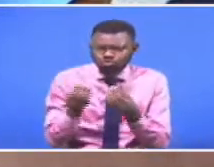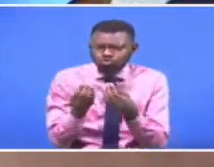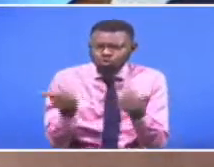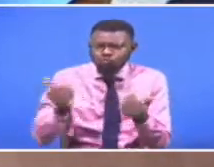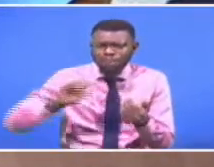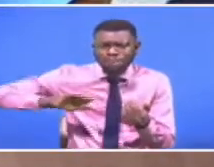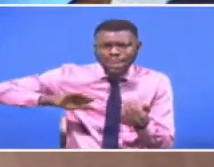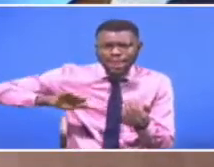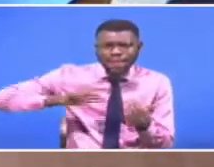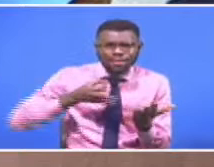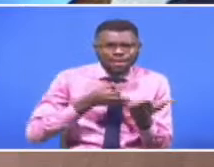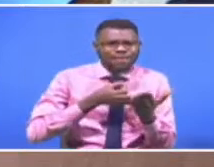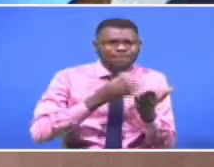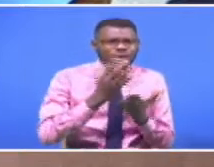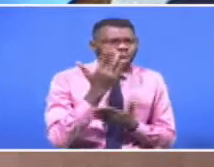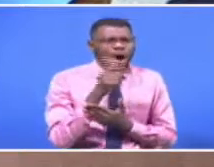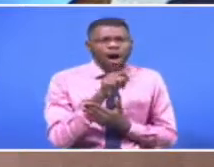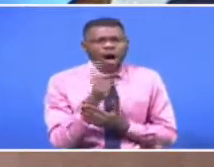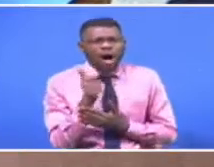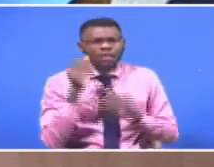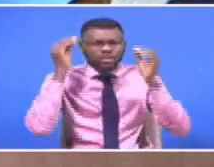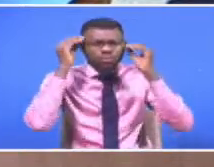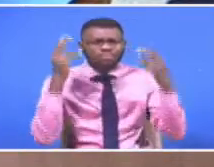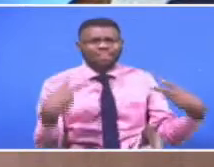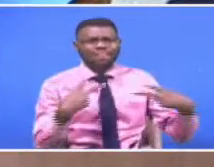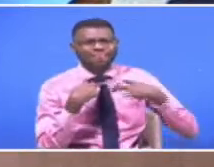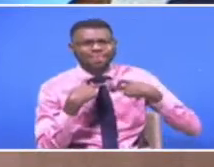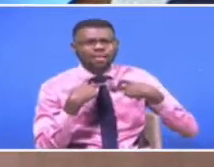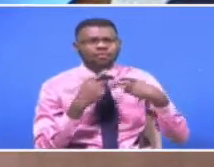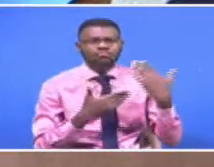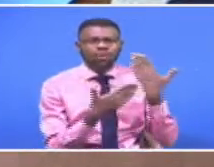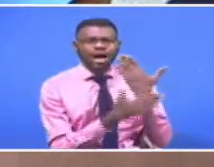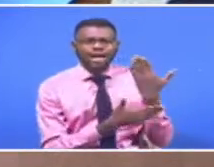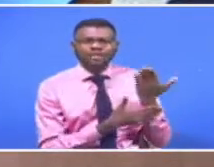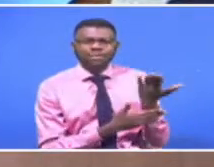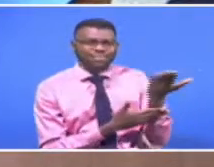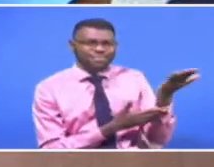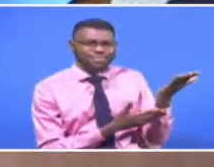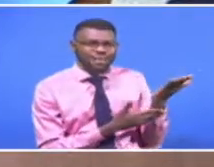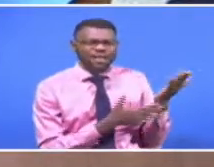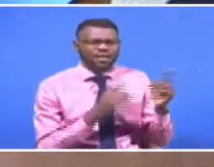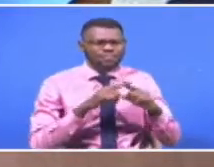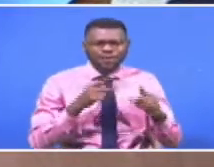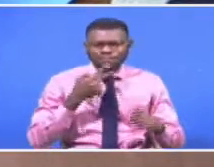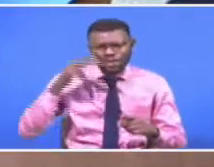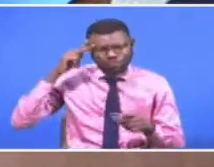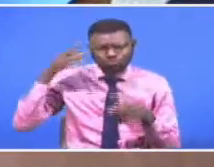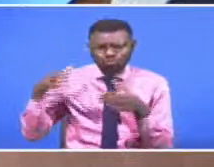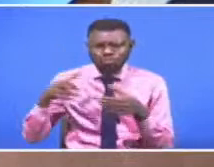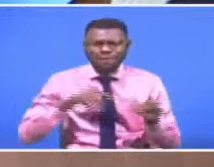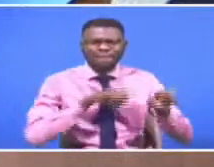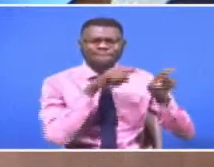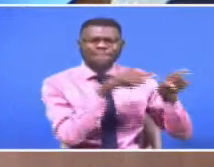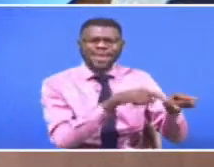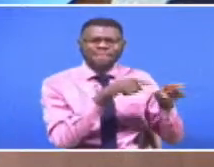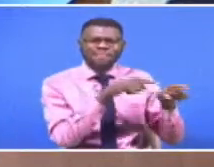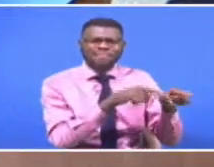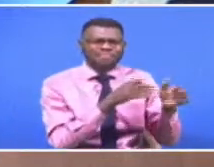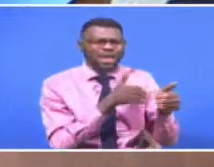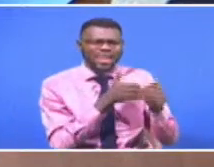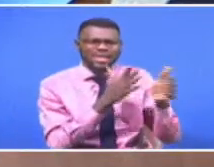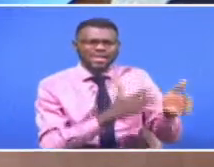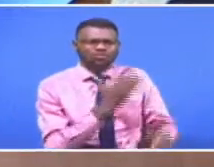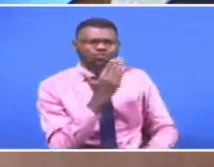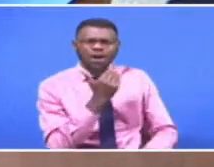stranded students still in the country, the parents blamed the county leadership for what they termed as poor communication and lack